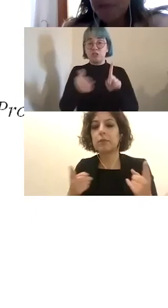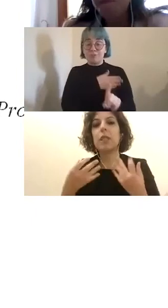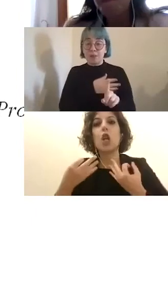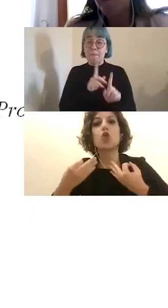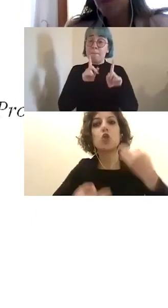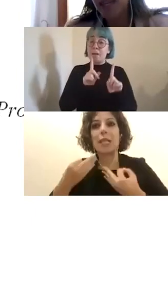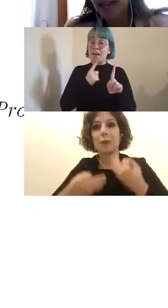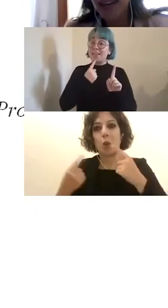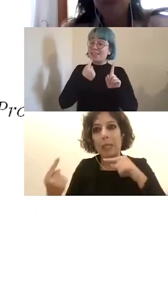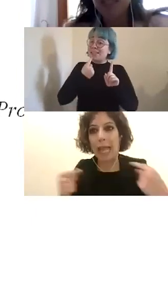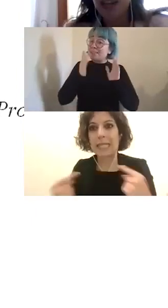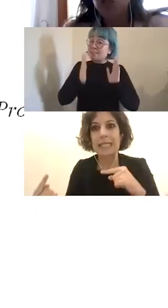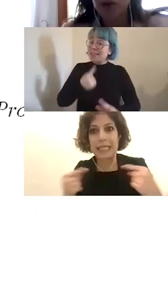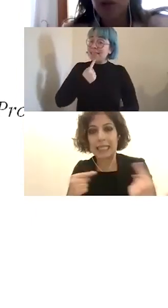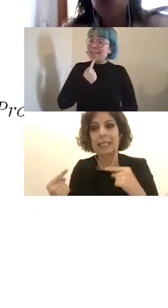say that